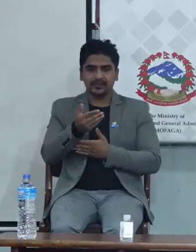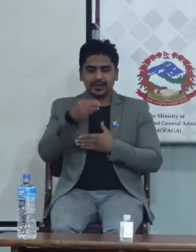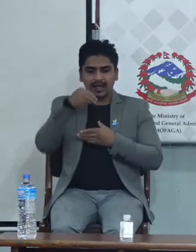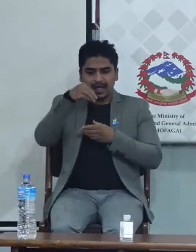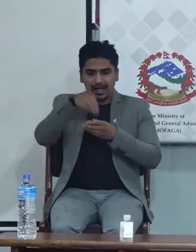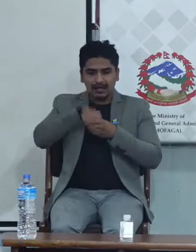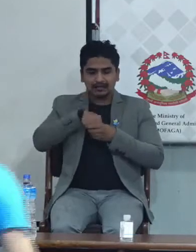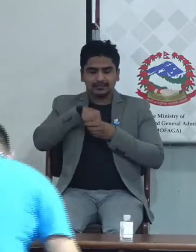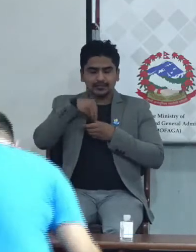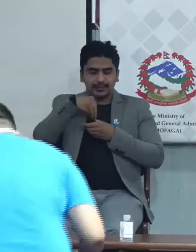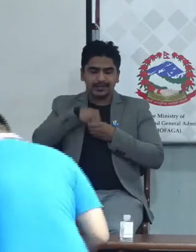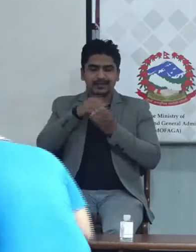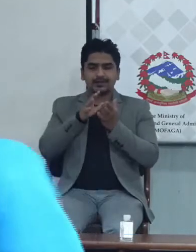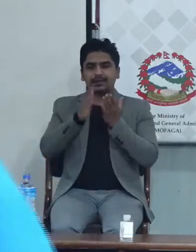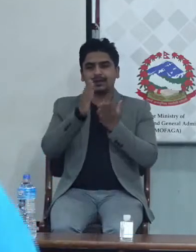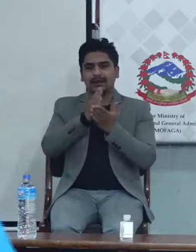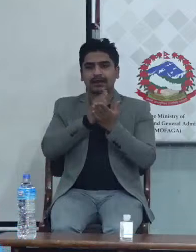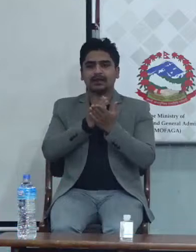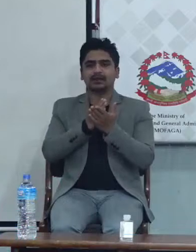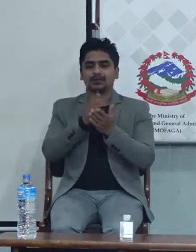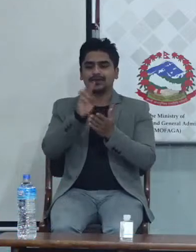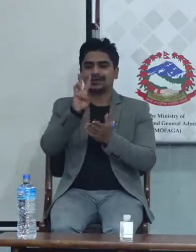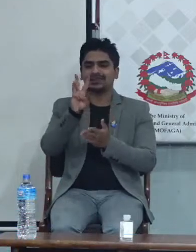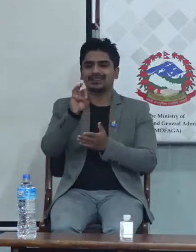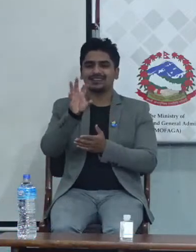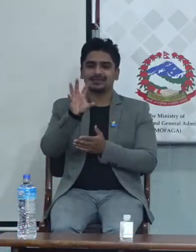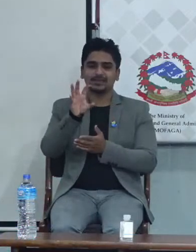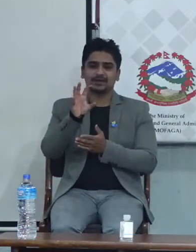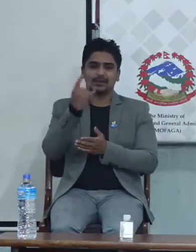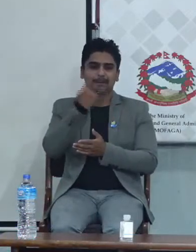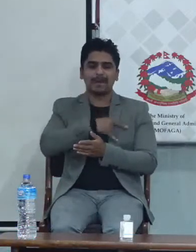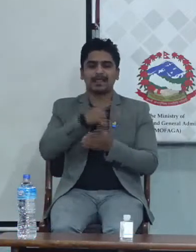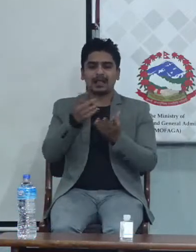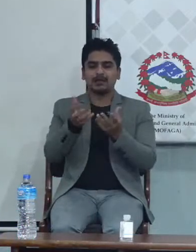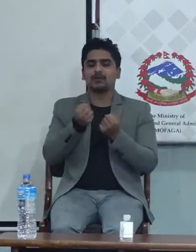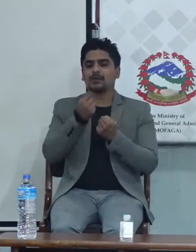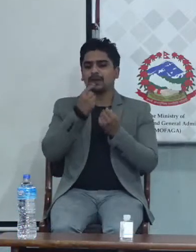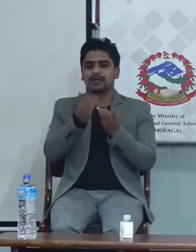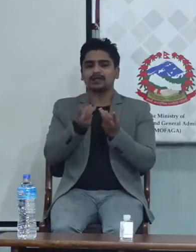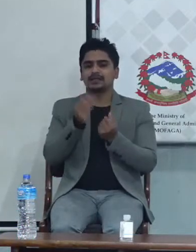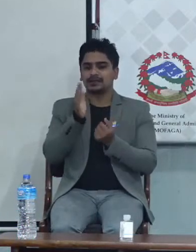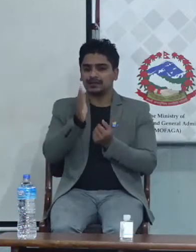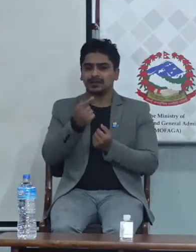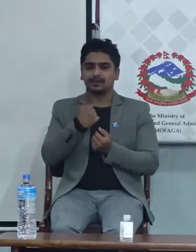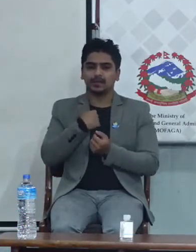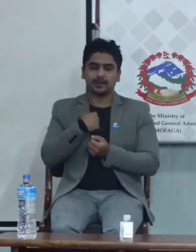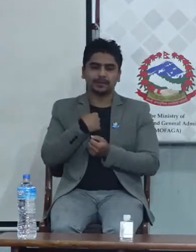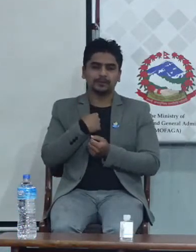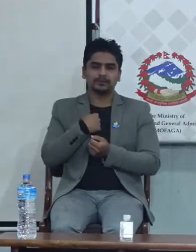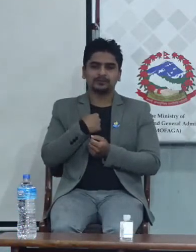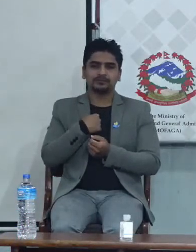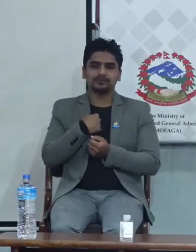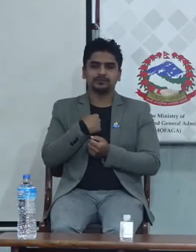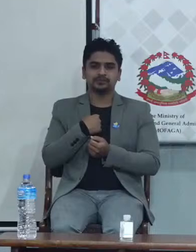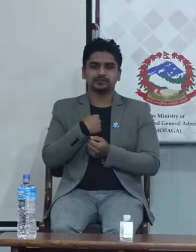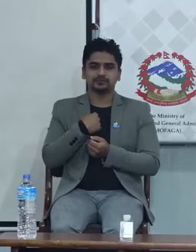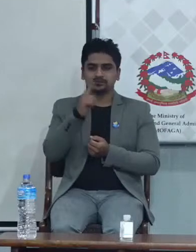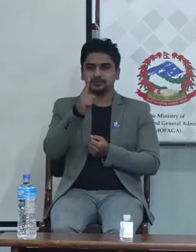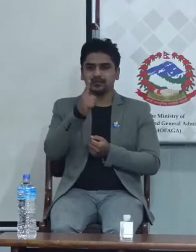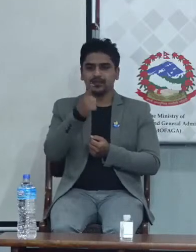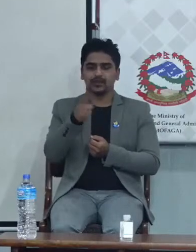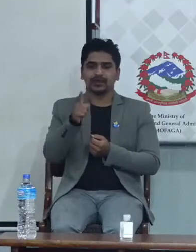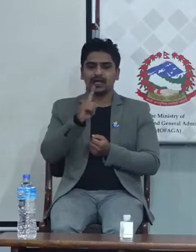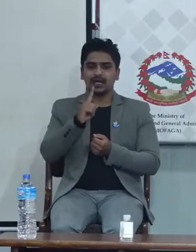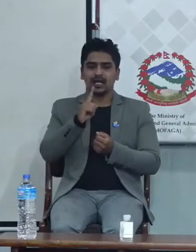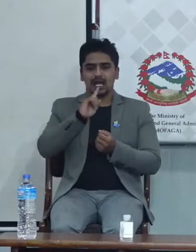it. So I'll give you some direction, instructions and guides, so please follow